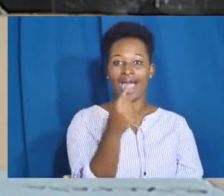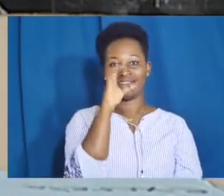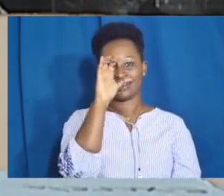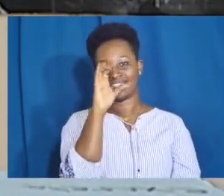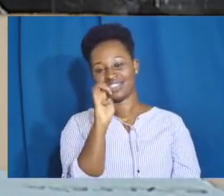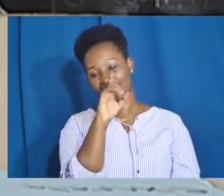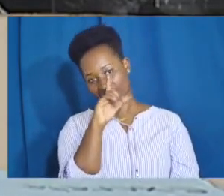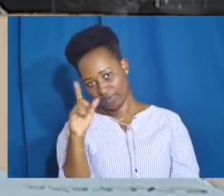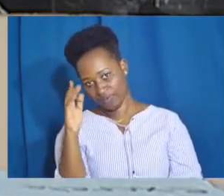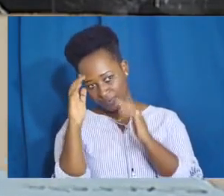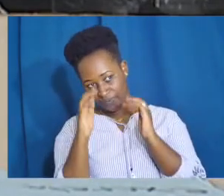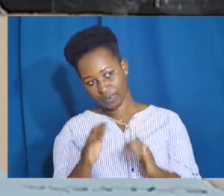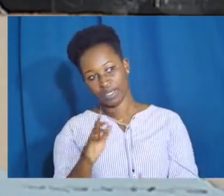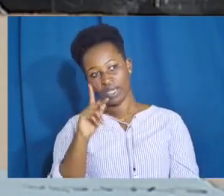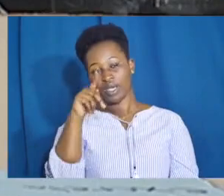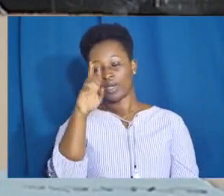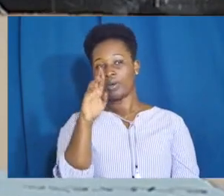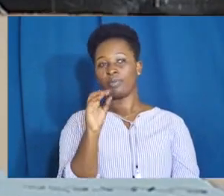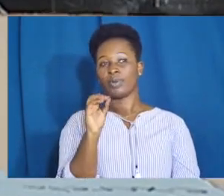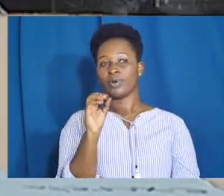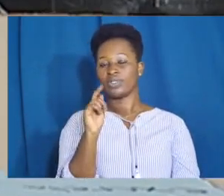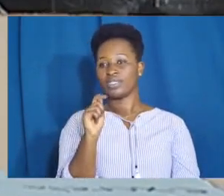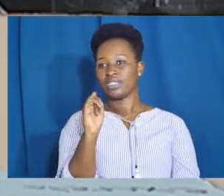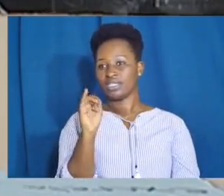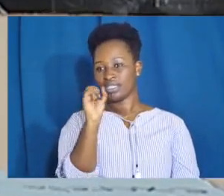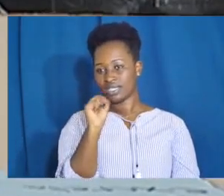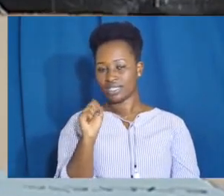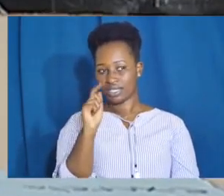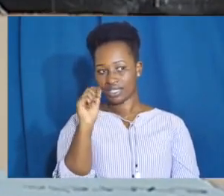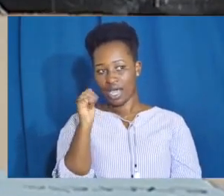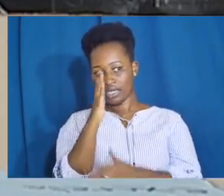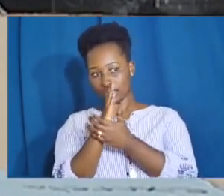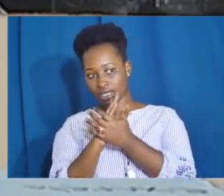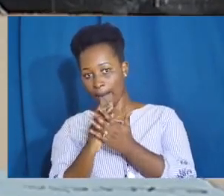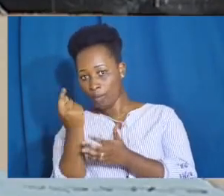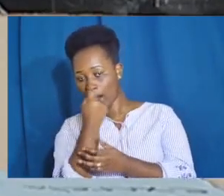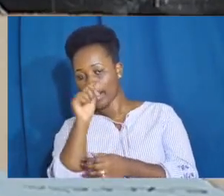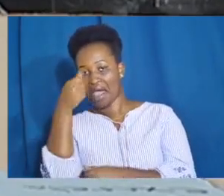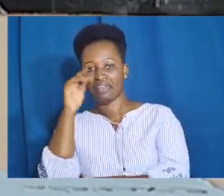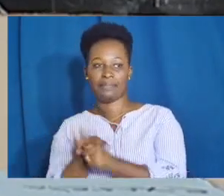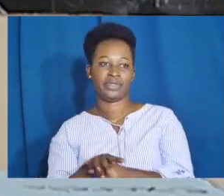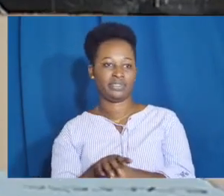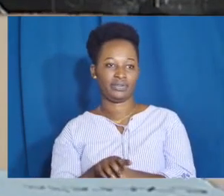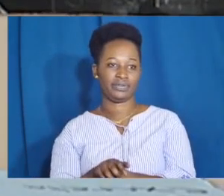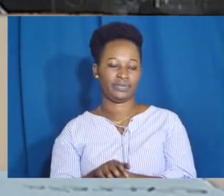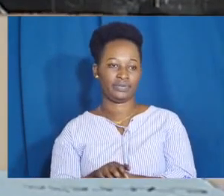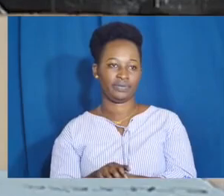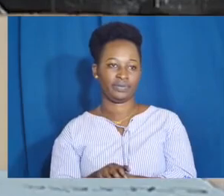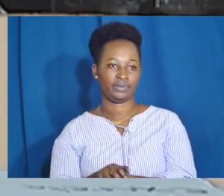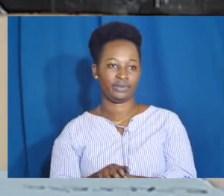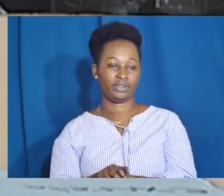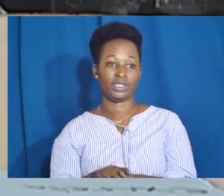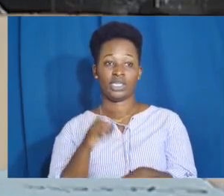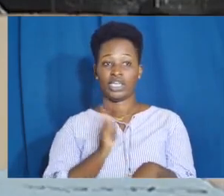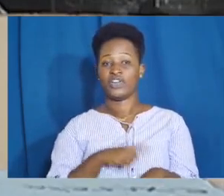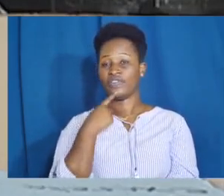to protista, some of them are unicellular, others are multicellular. When